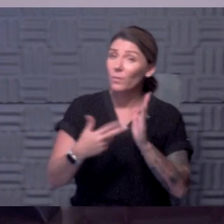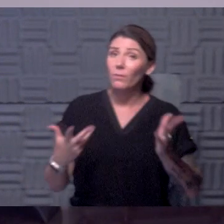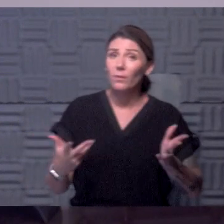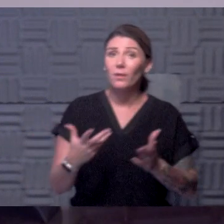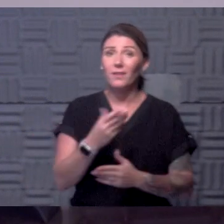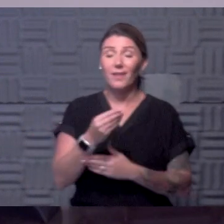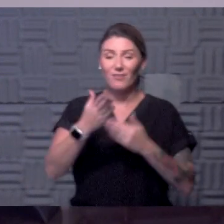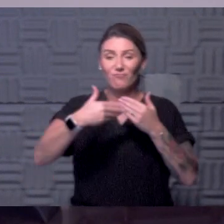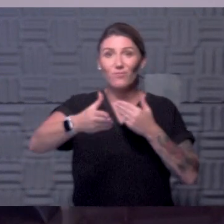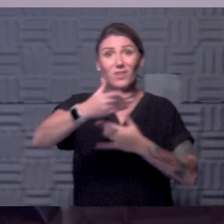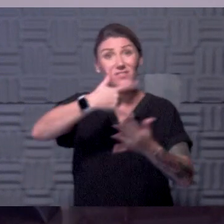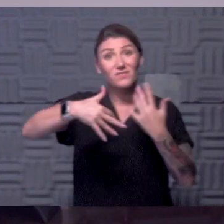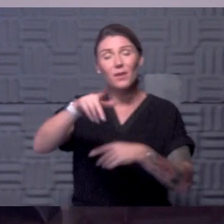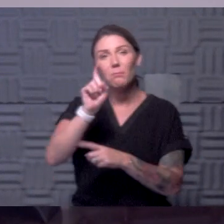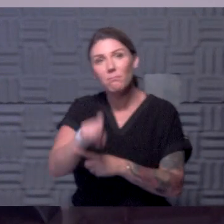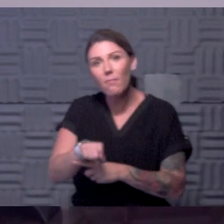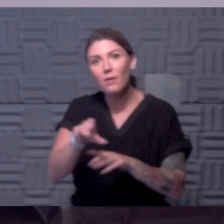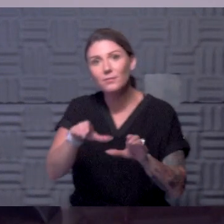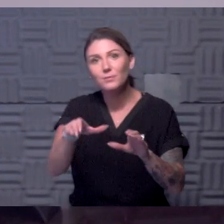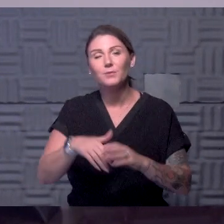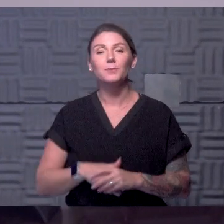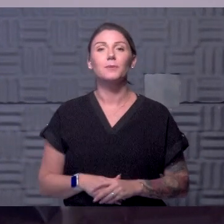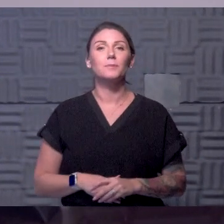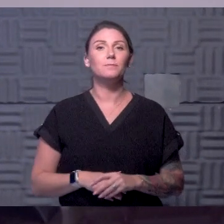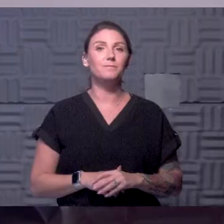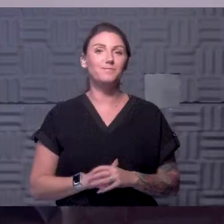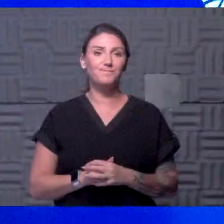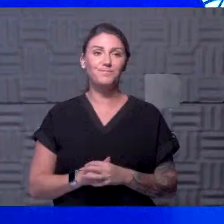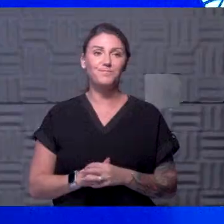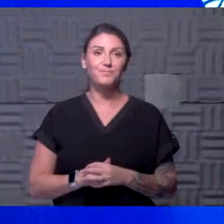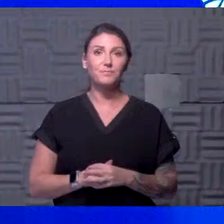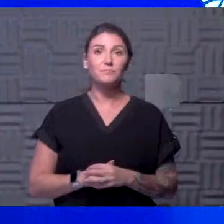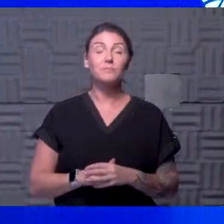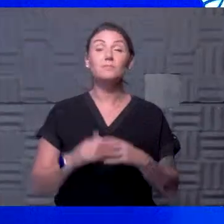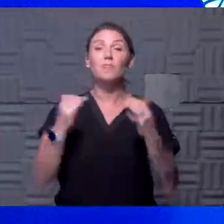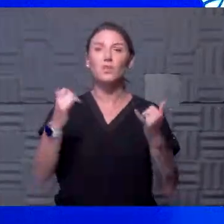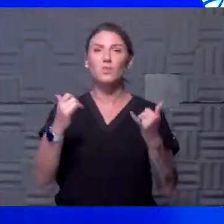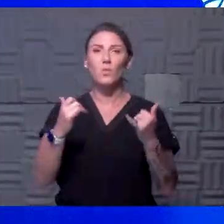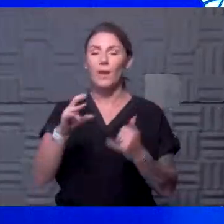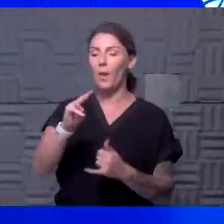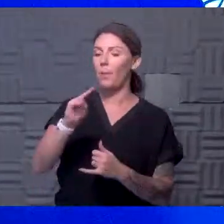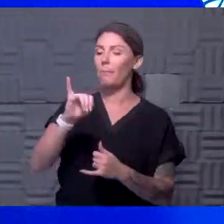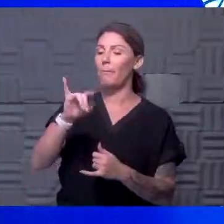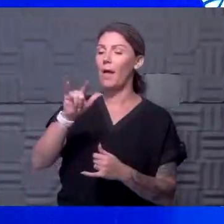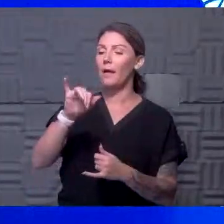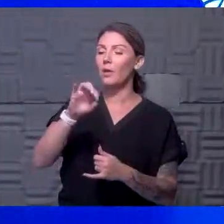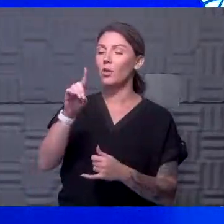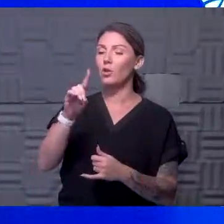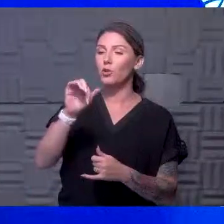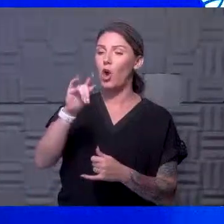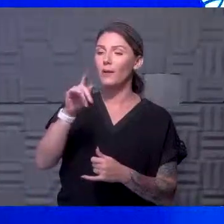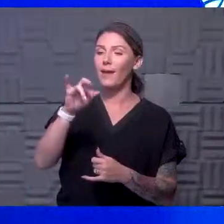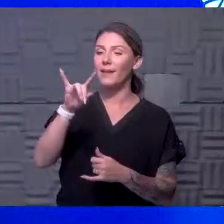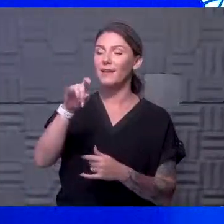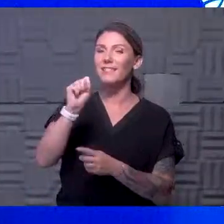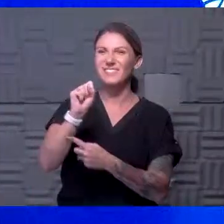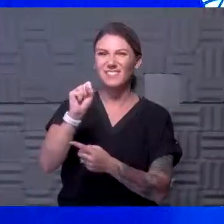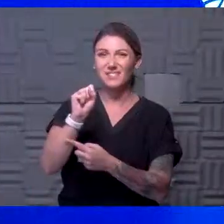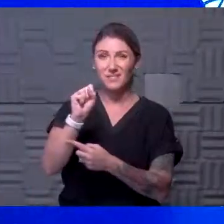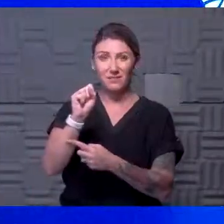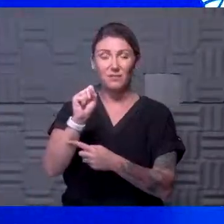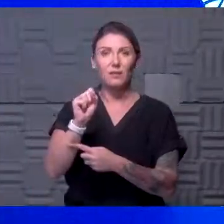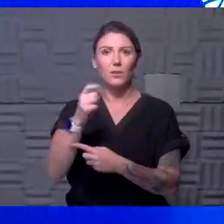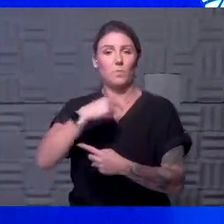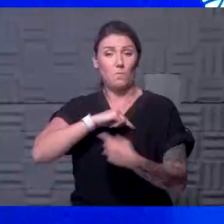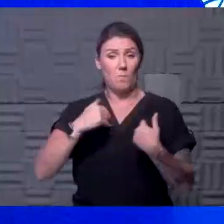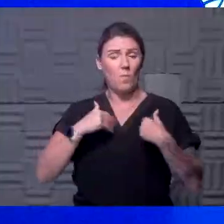of the society to do. Yeah. Okay. So let's talk about myocarditis for just a moment. So I think, I think